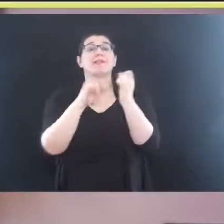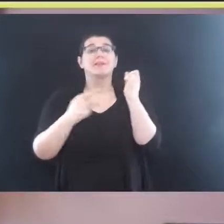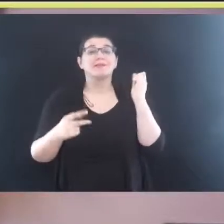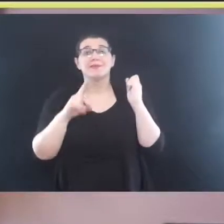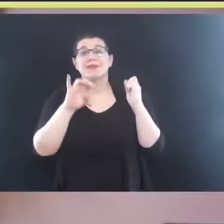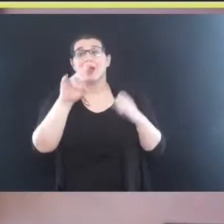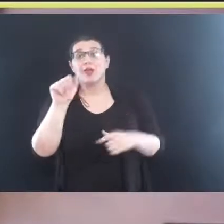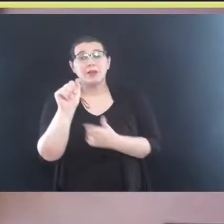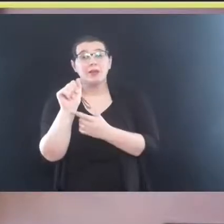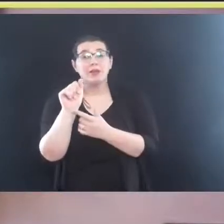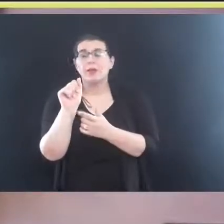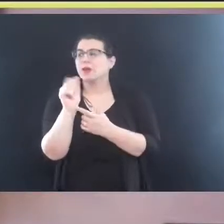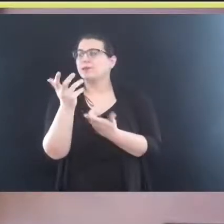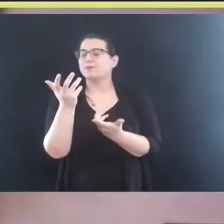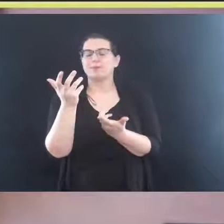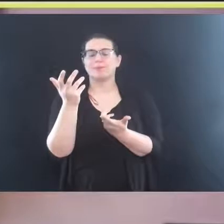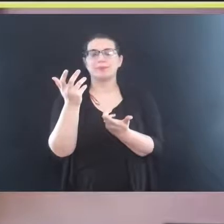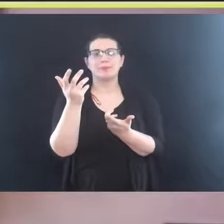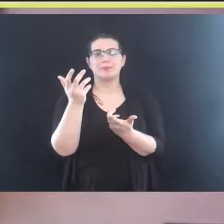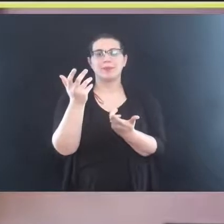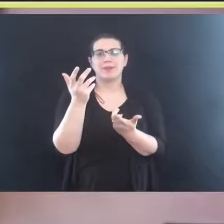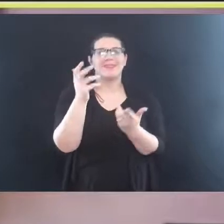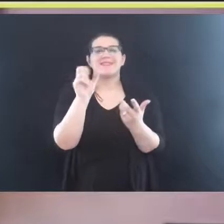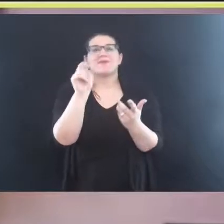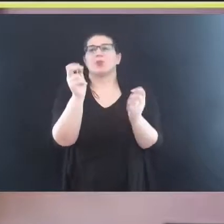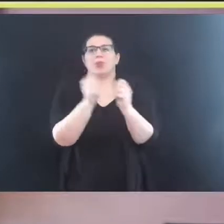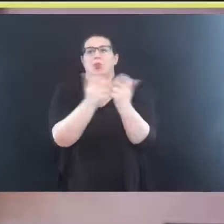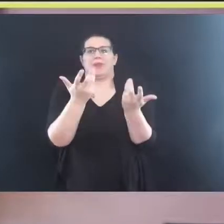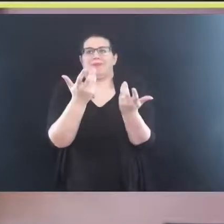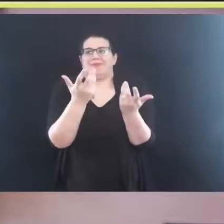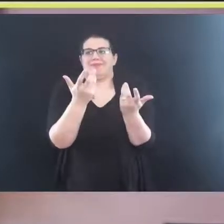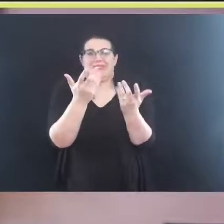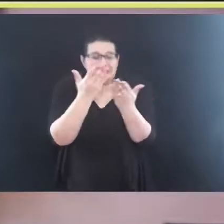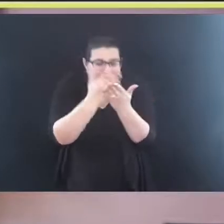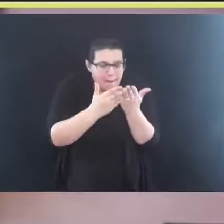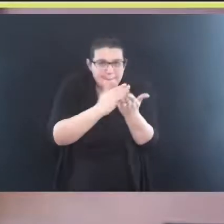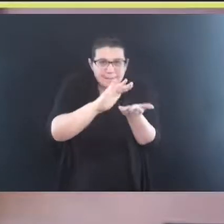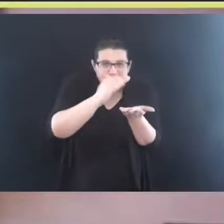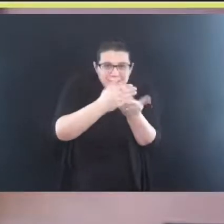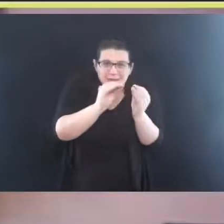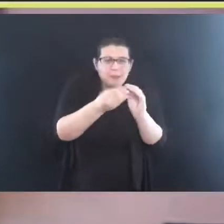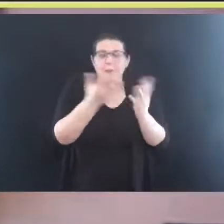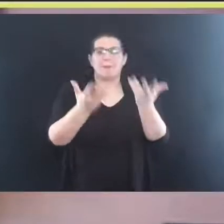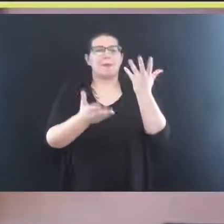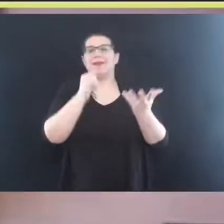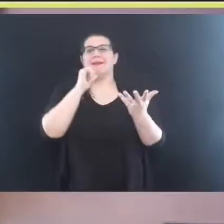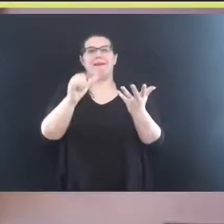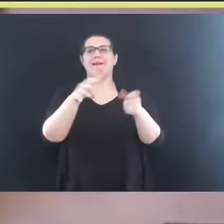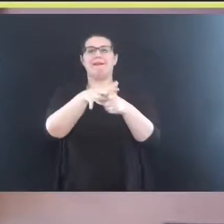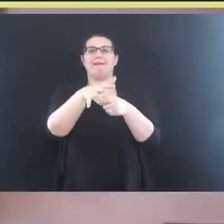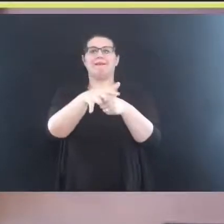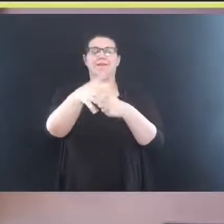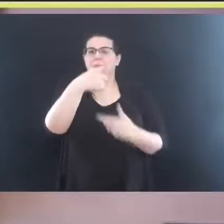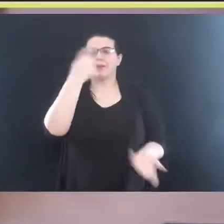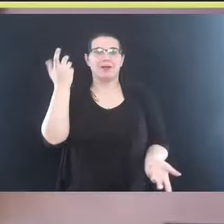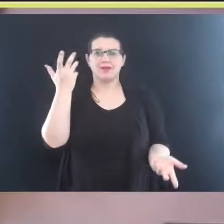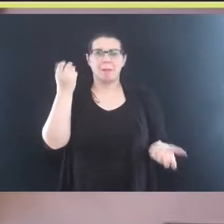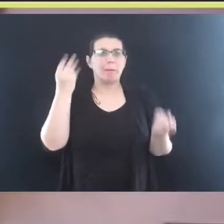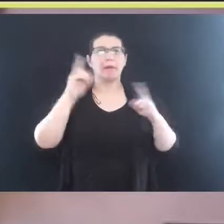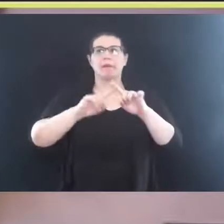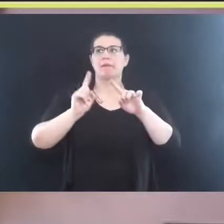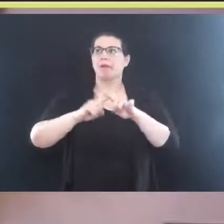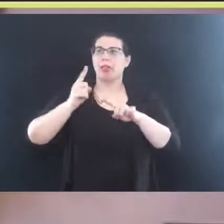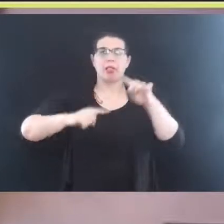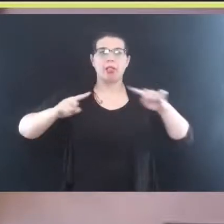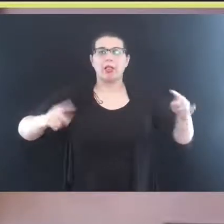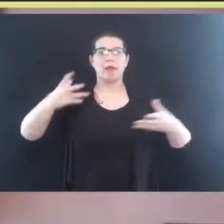still okay for a normal infection may not be sufficient for the Delta variant. So there's a number of variables involved. We're really looking for those